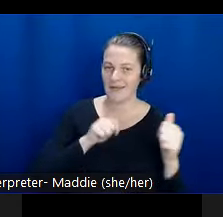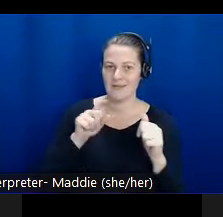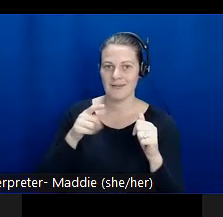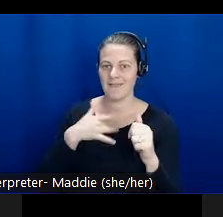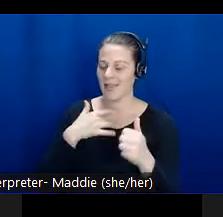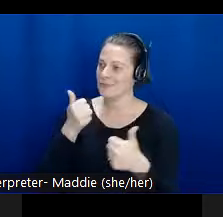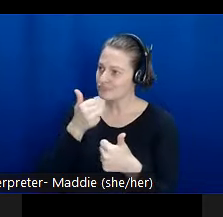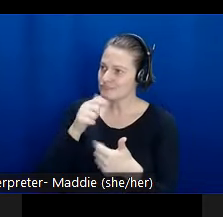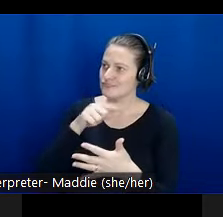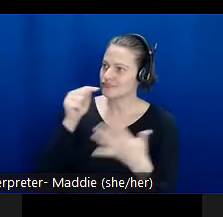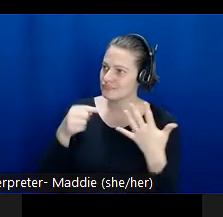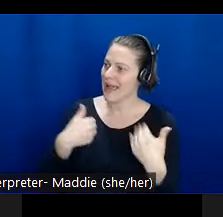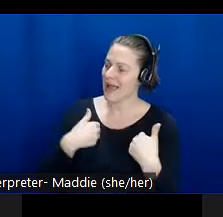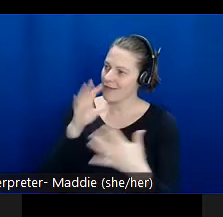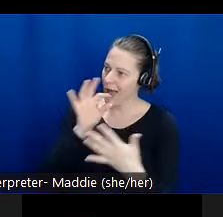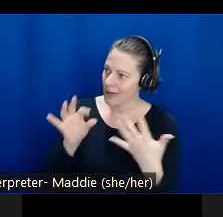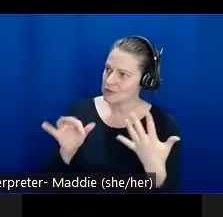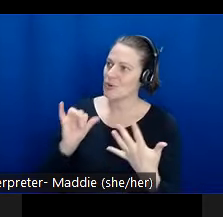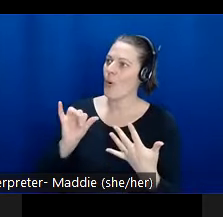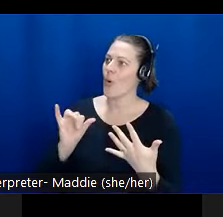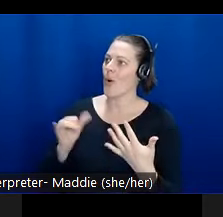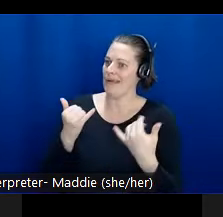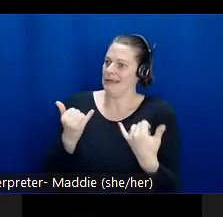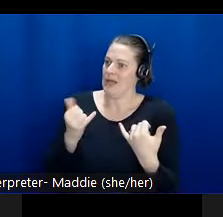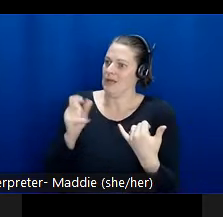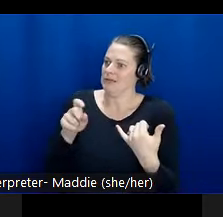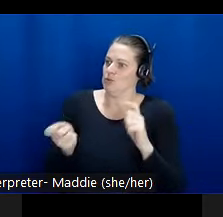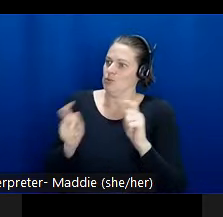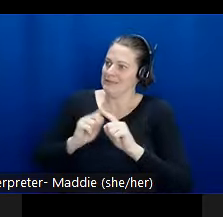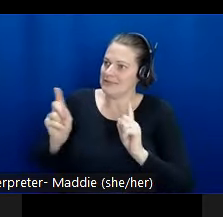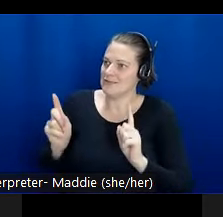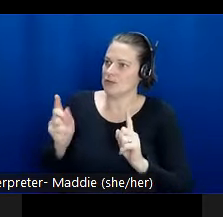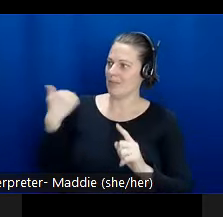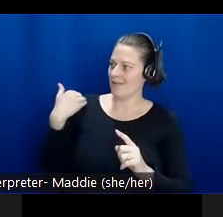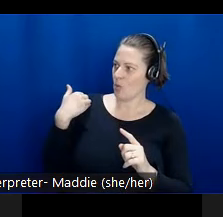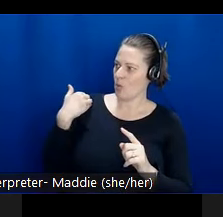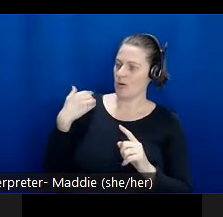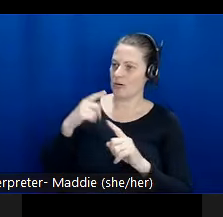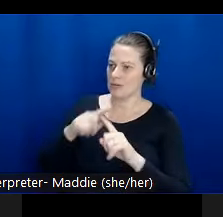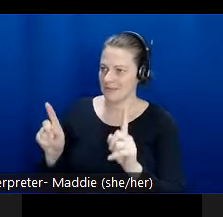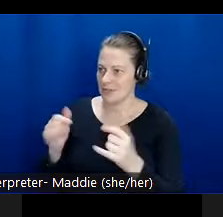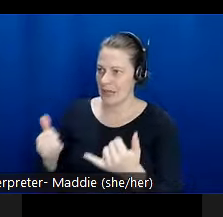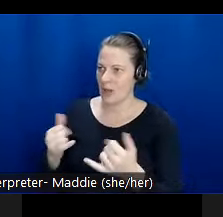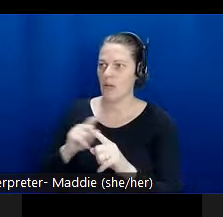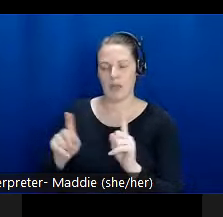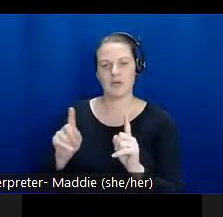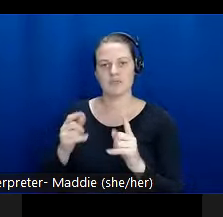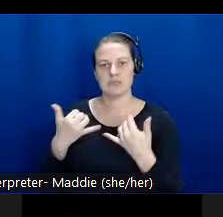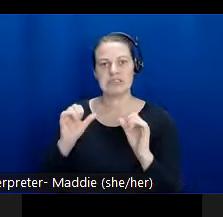be different from how I was normally able to navigate with my vision.